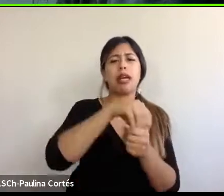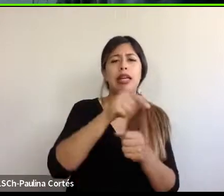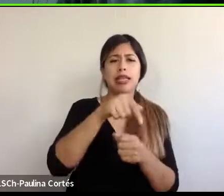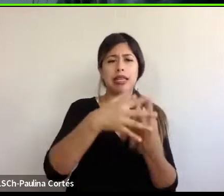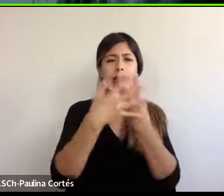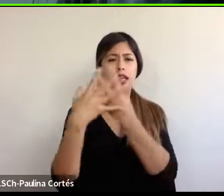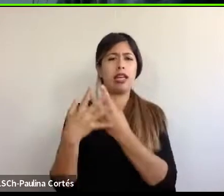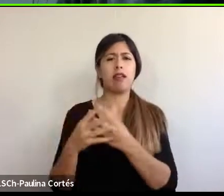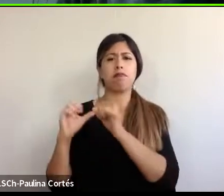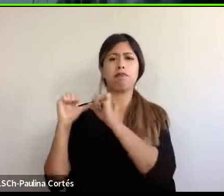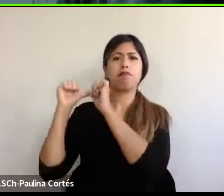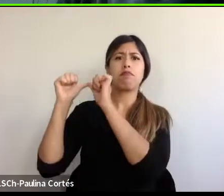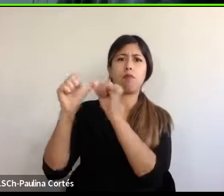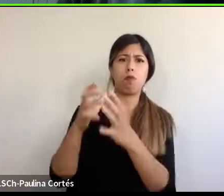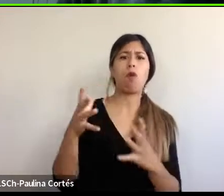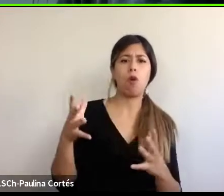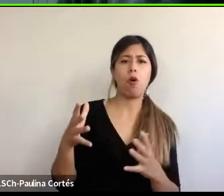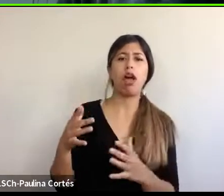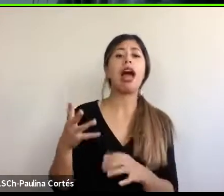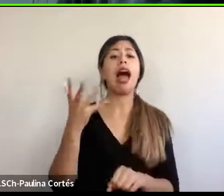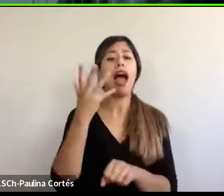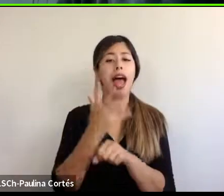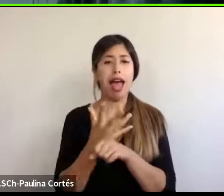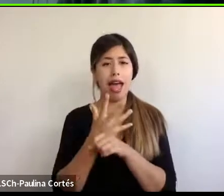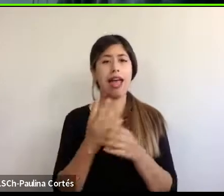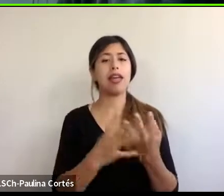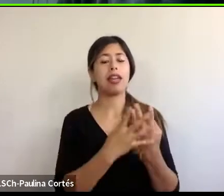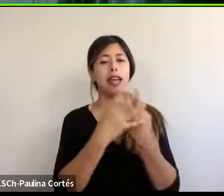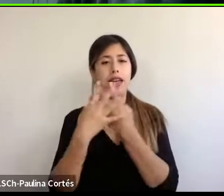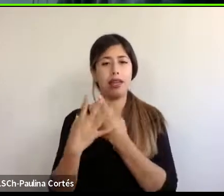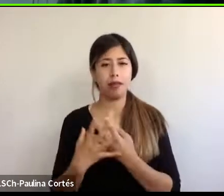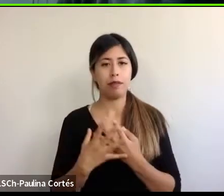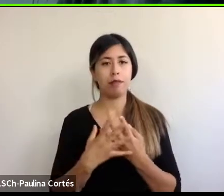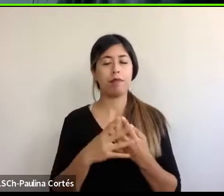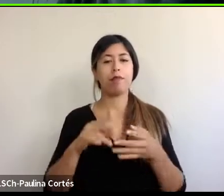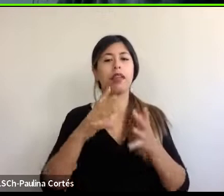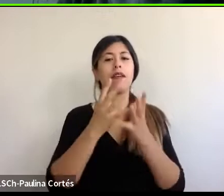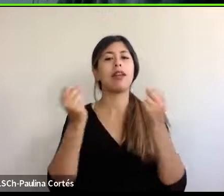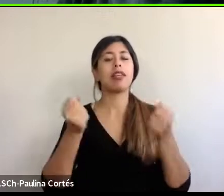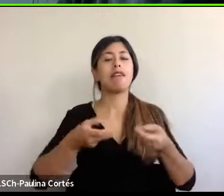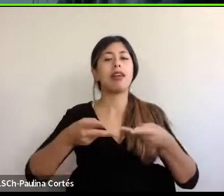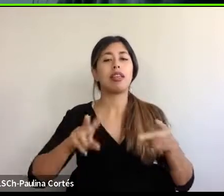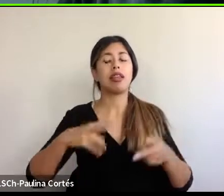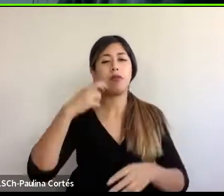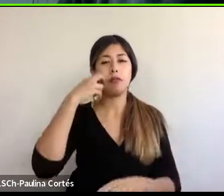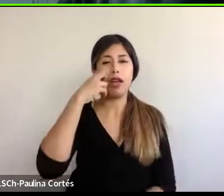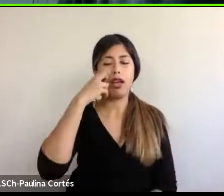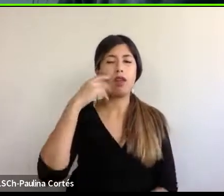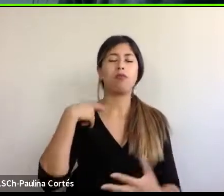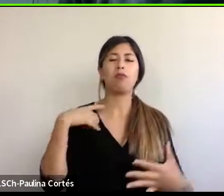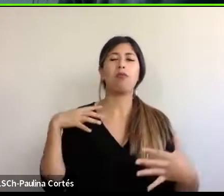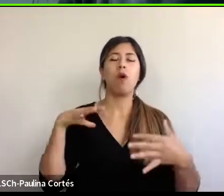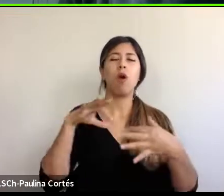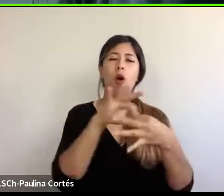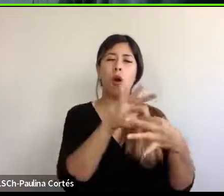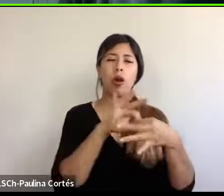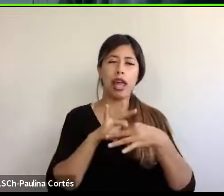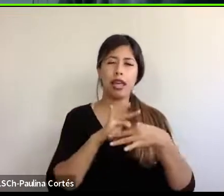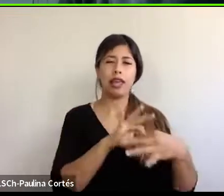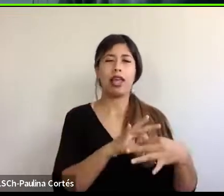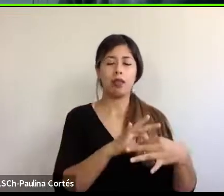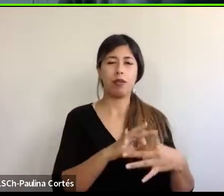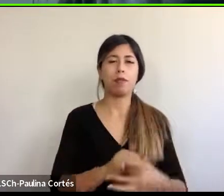this network of human rights festivals connected to each other, and also in South and Latin America. Yes.